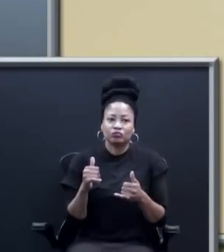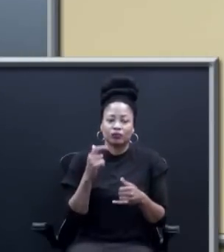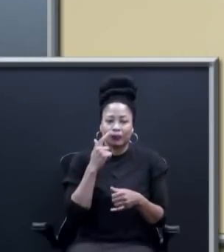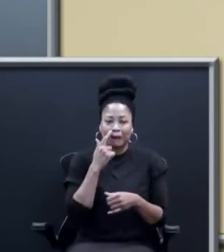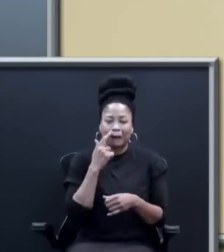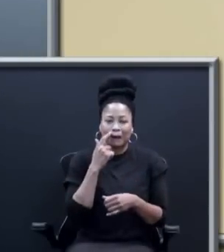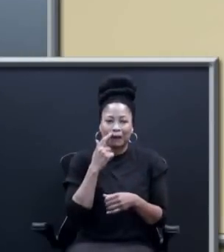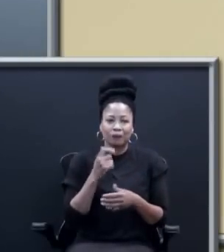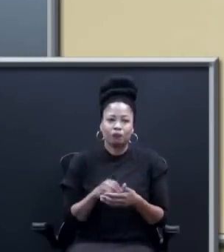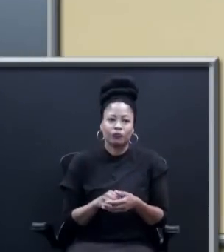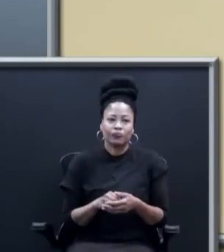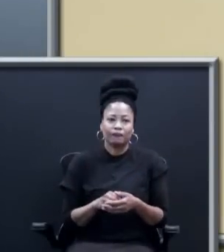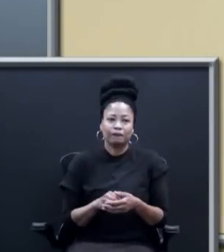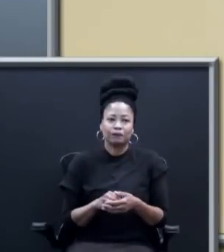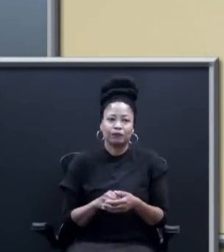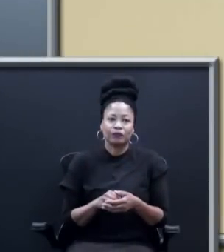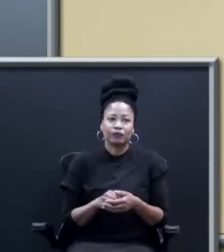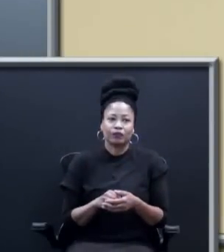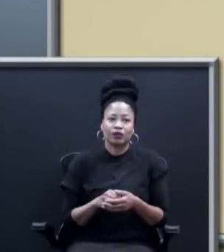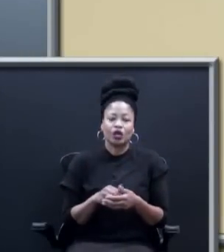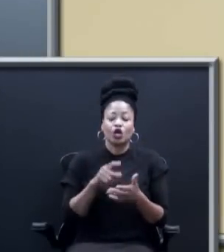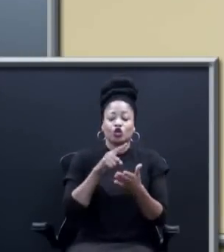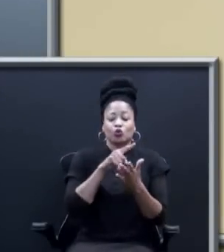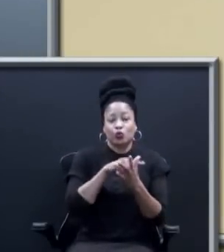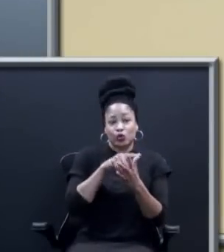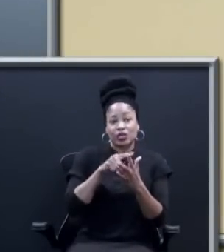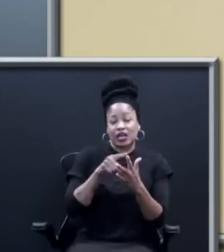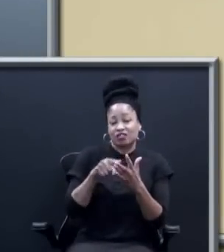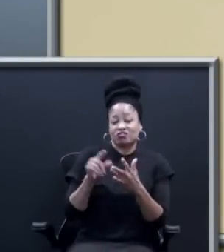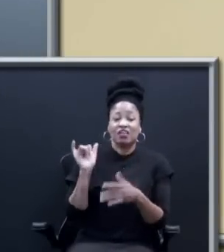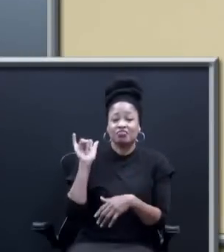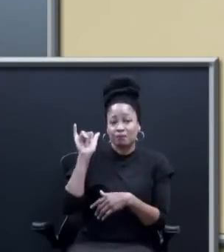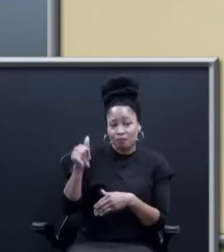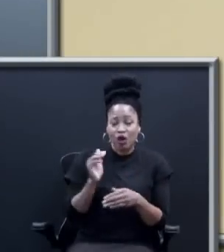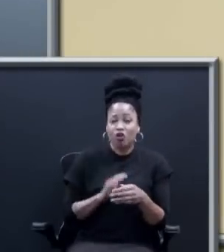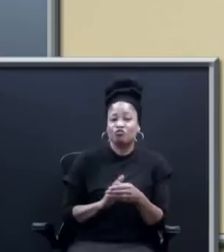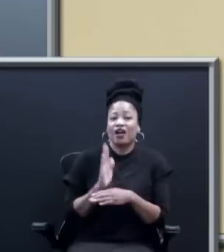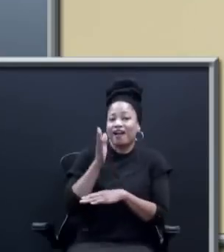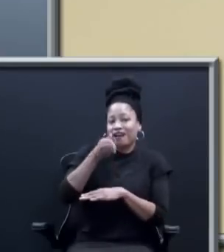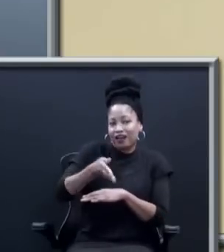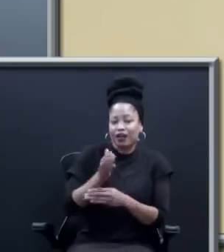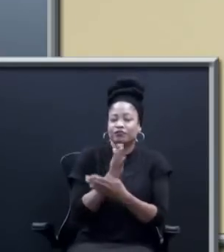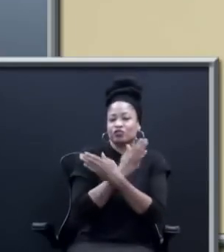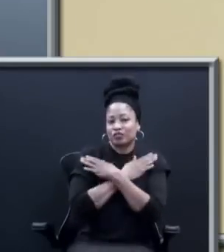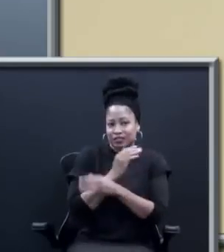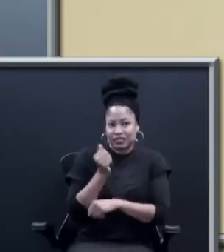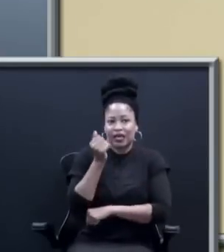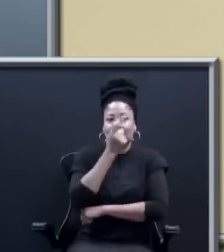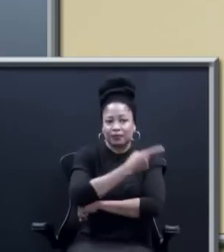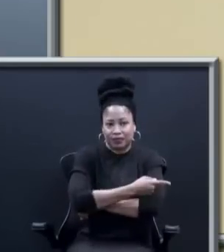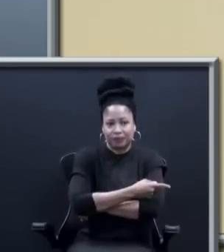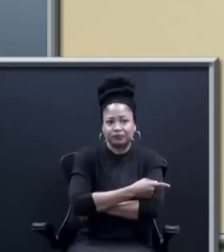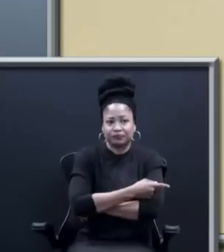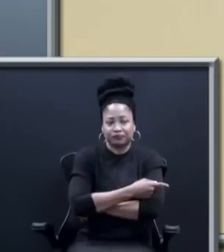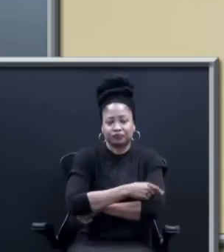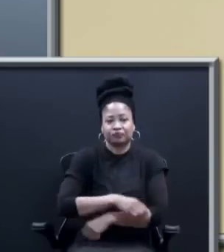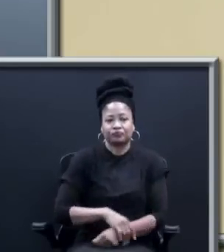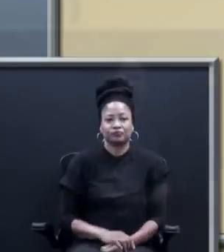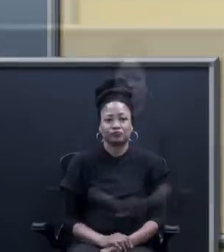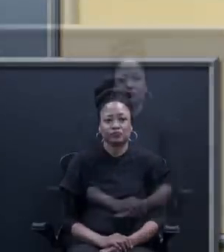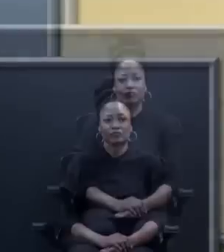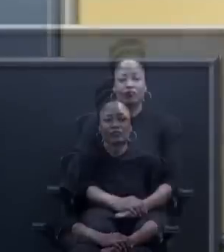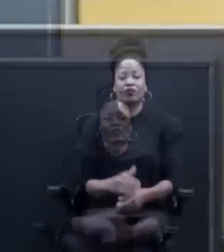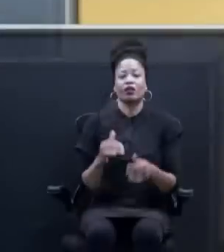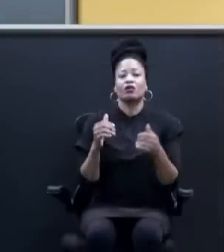Sabbath, from the day that ye brought the sheaf of the wave offering, 7 Sabbaths shall be complete. So now from